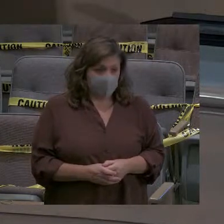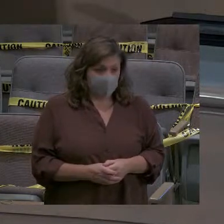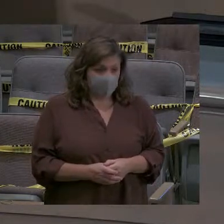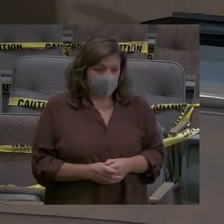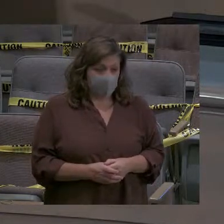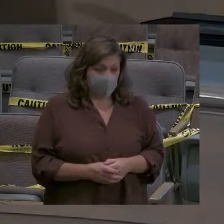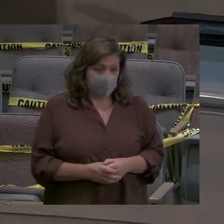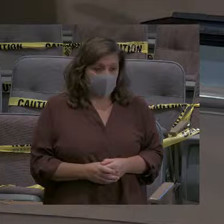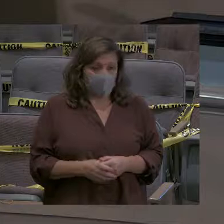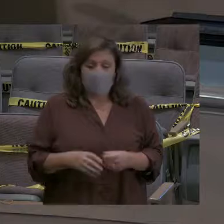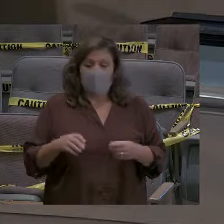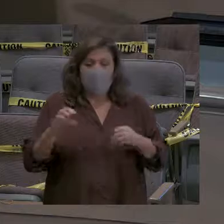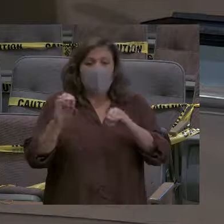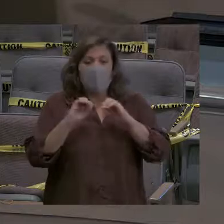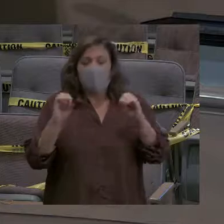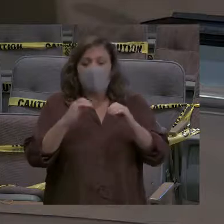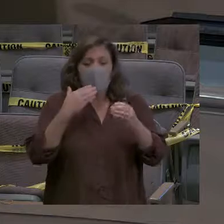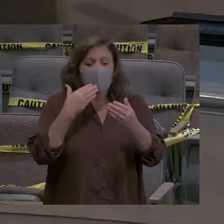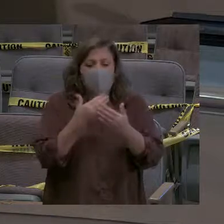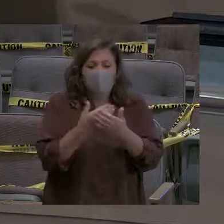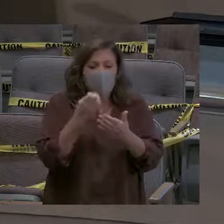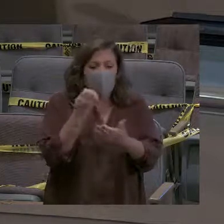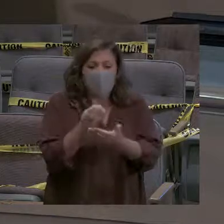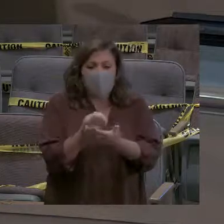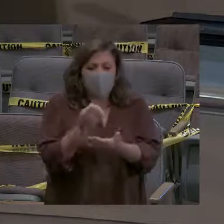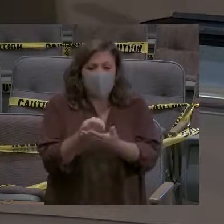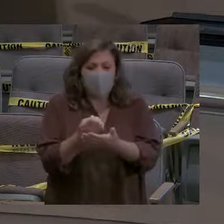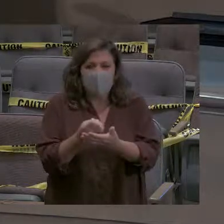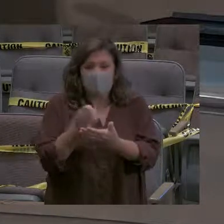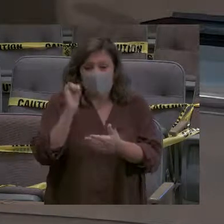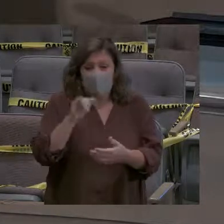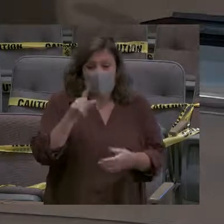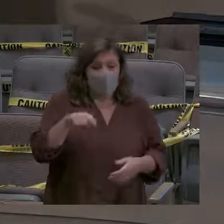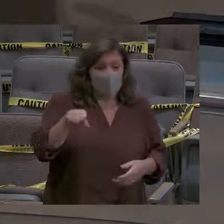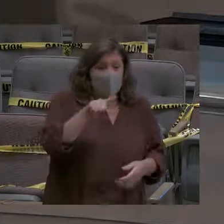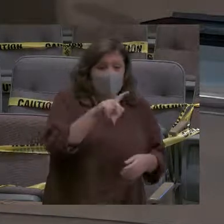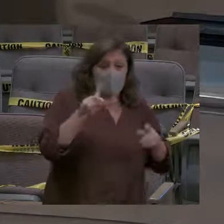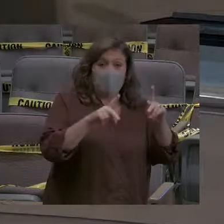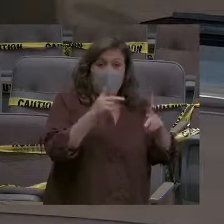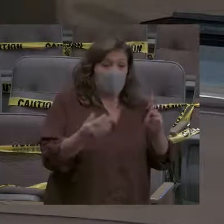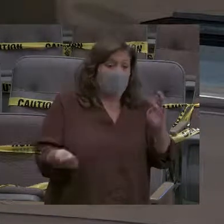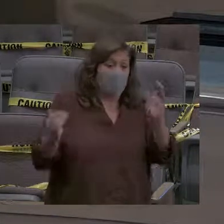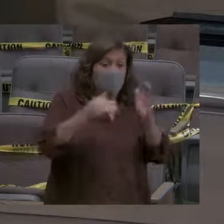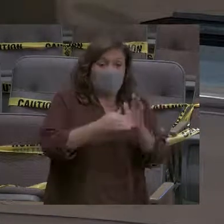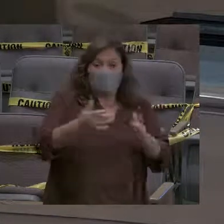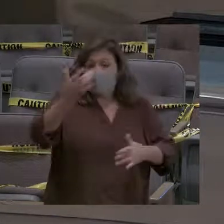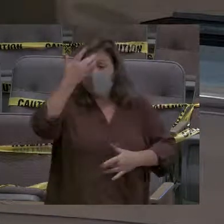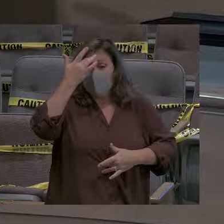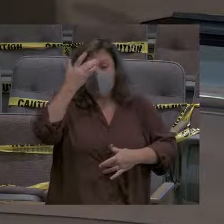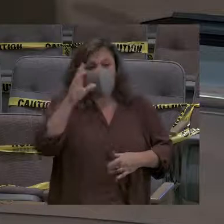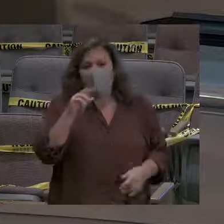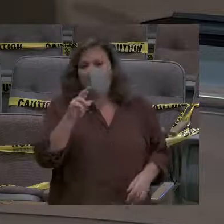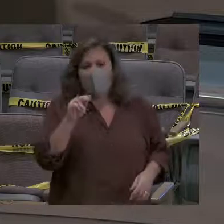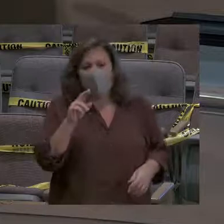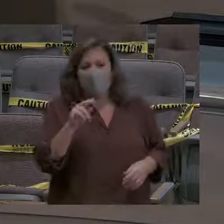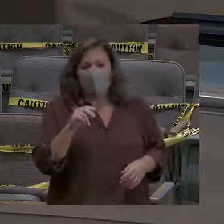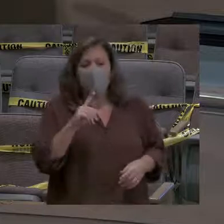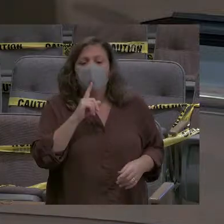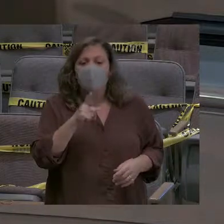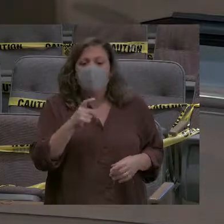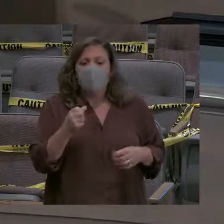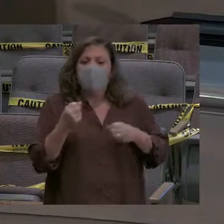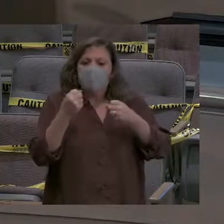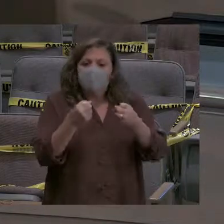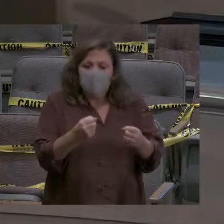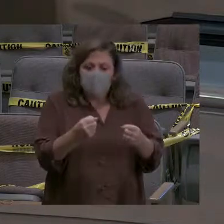no credible evidence that any of those persons within the past 6 months has been reinfected. Highly suggestive that there is some